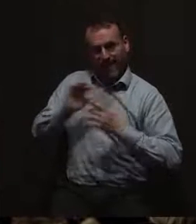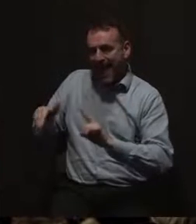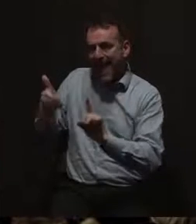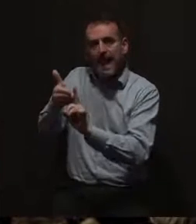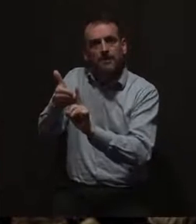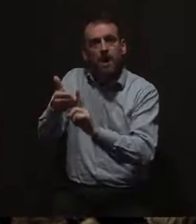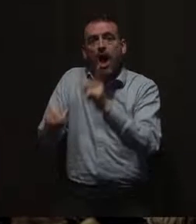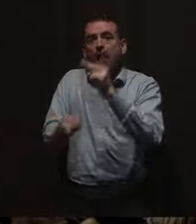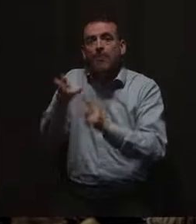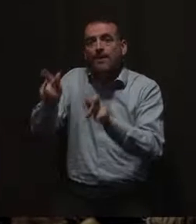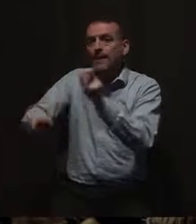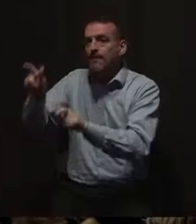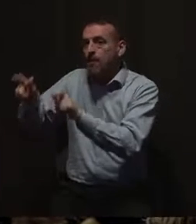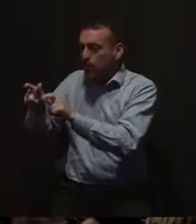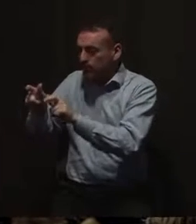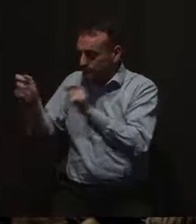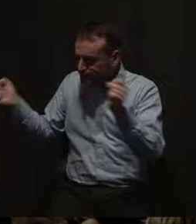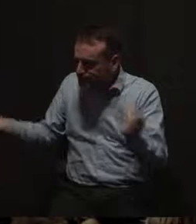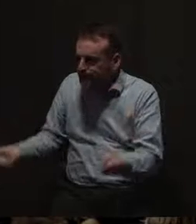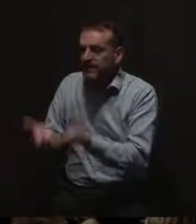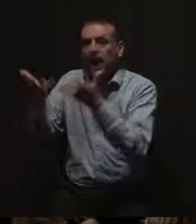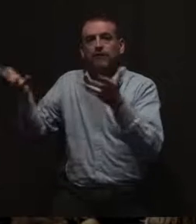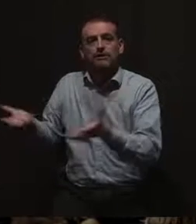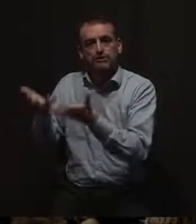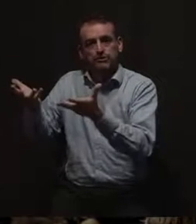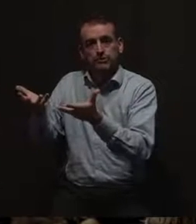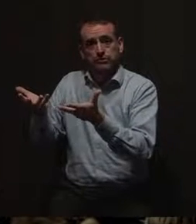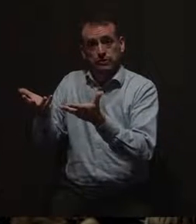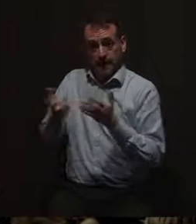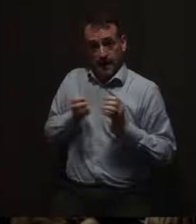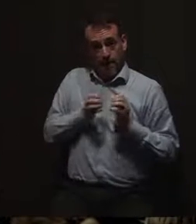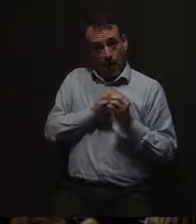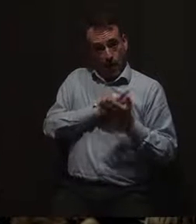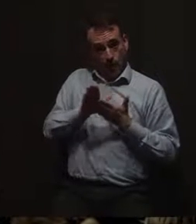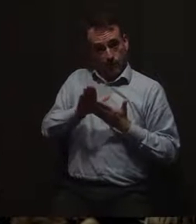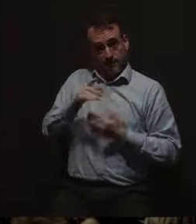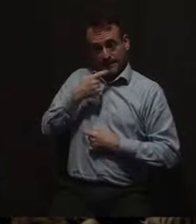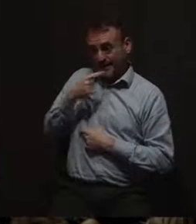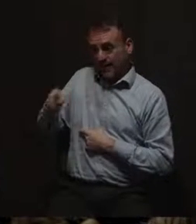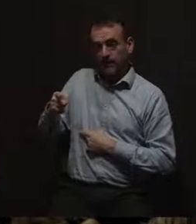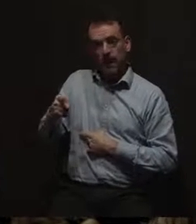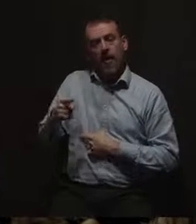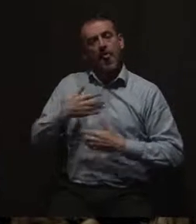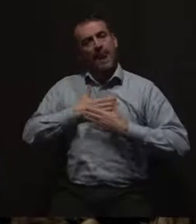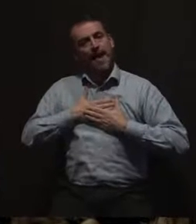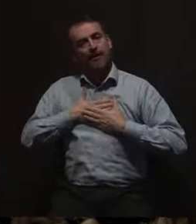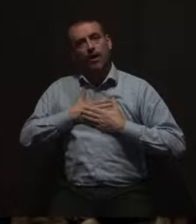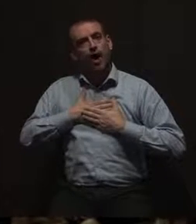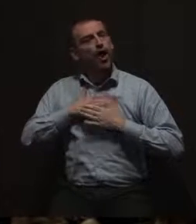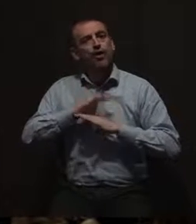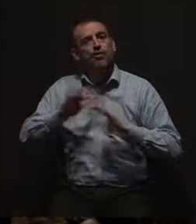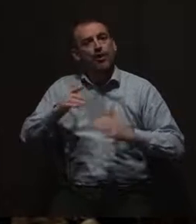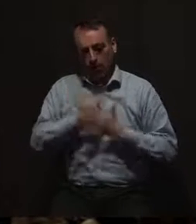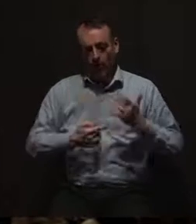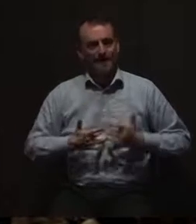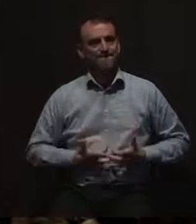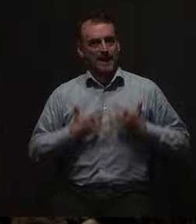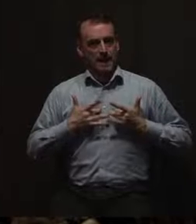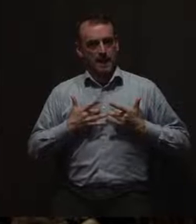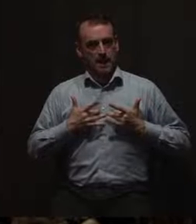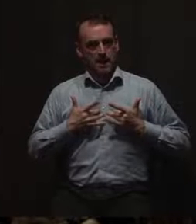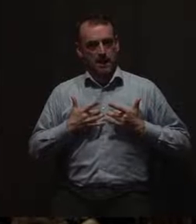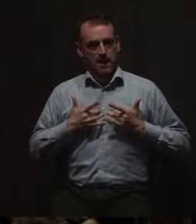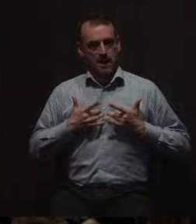one's own or another's spiritual growth. She also says, love isn't a feeling. Love is a verb. Love is something we do. We